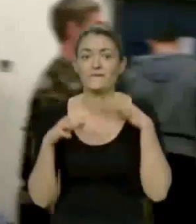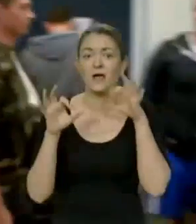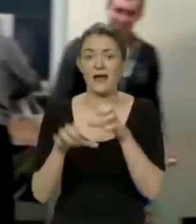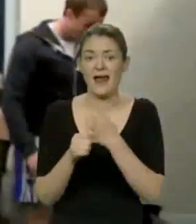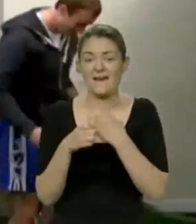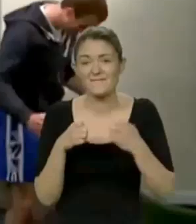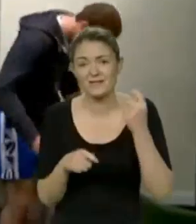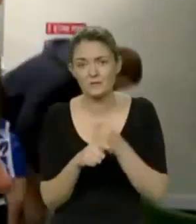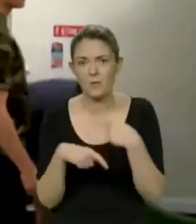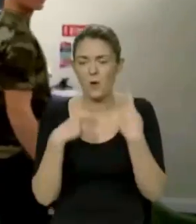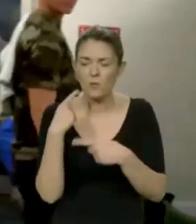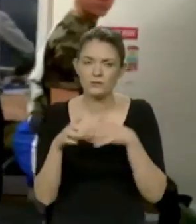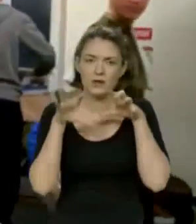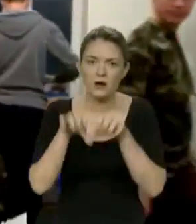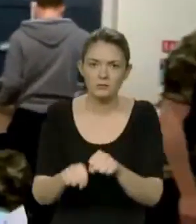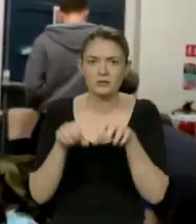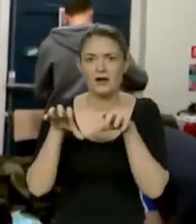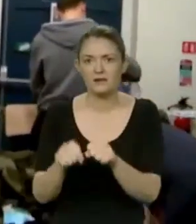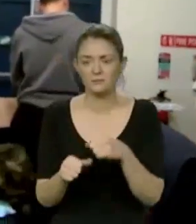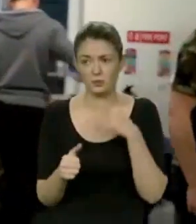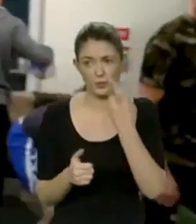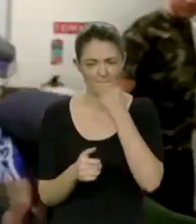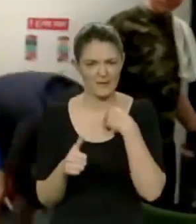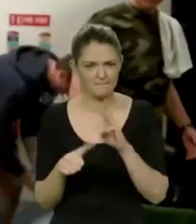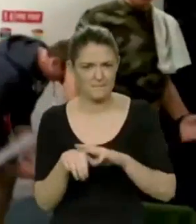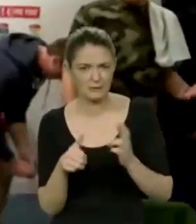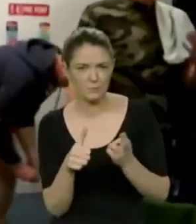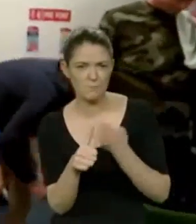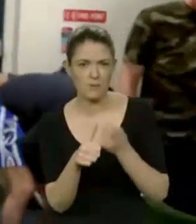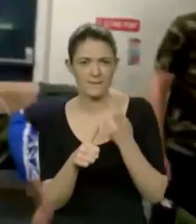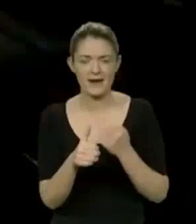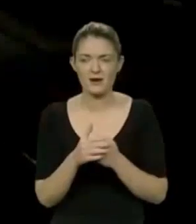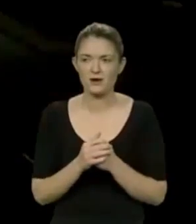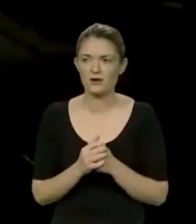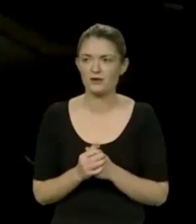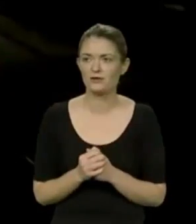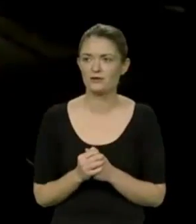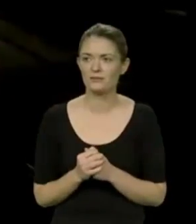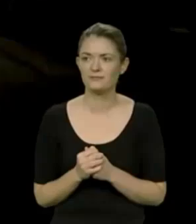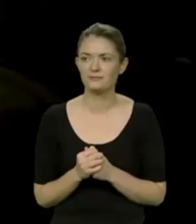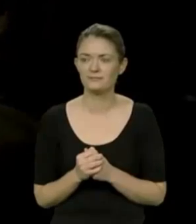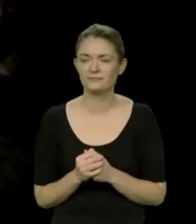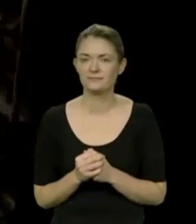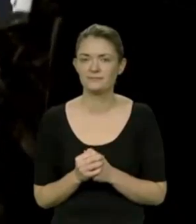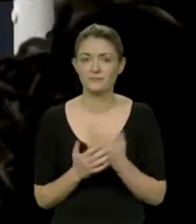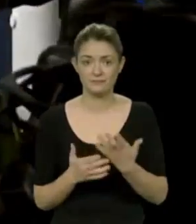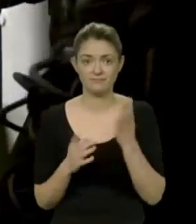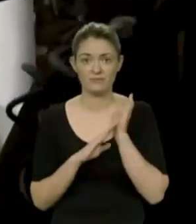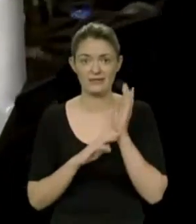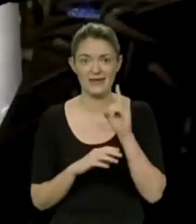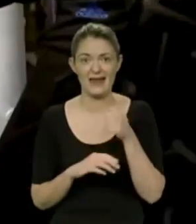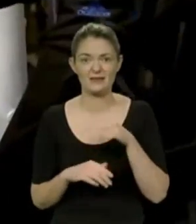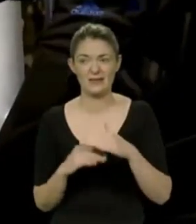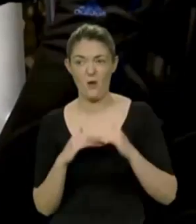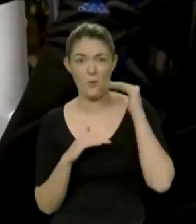and we always get caught. Yeah, but tonight we're better prepared than we've ever been. At 25, recruit